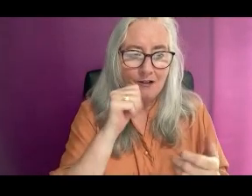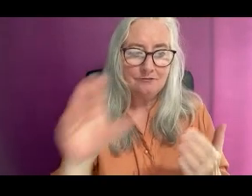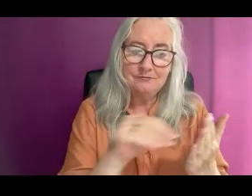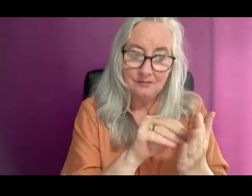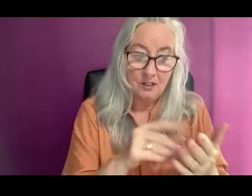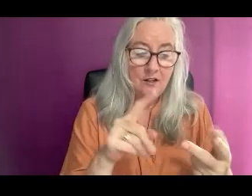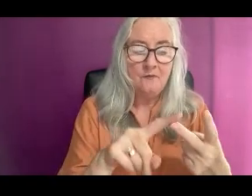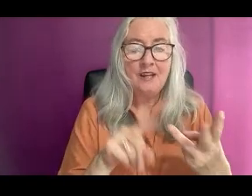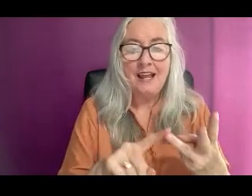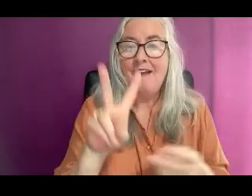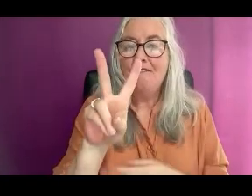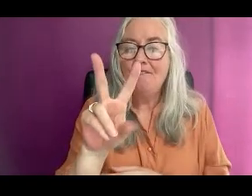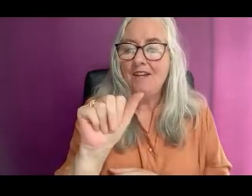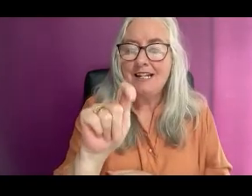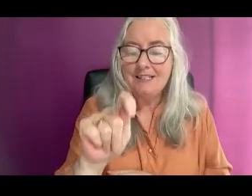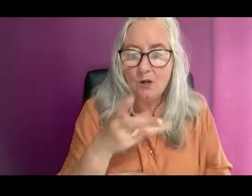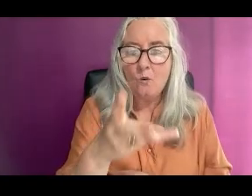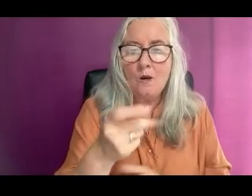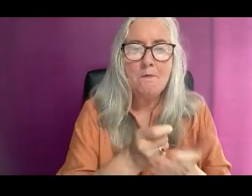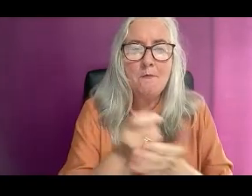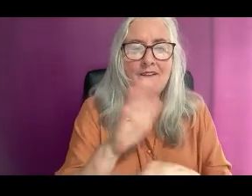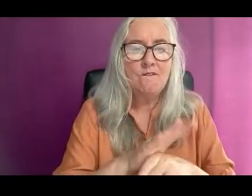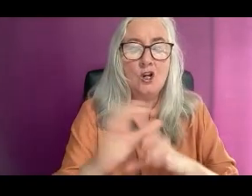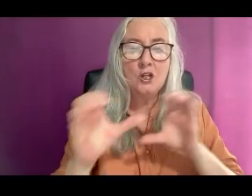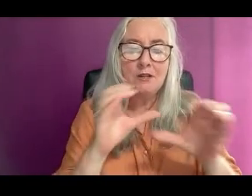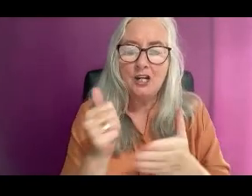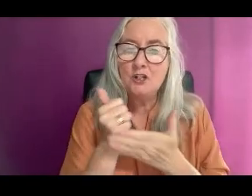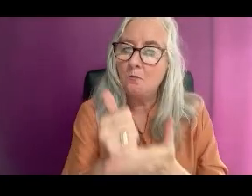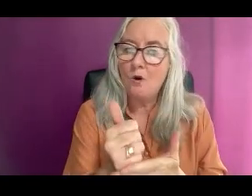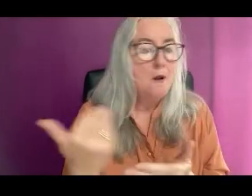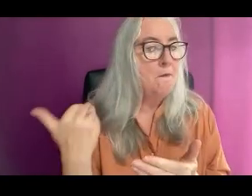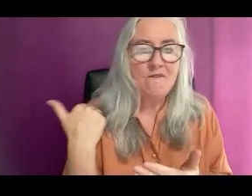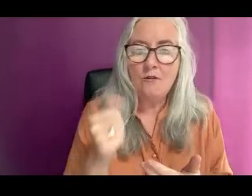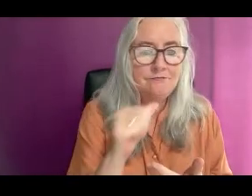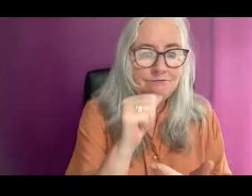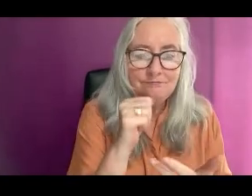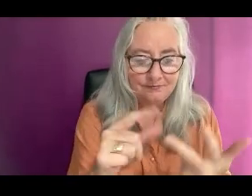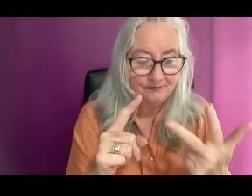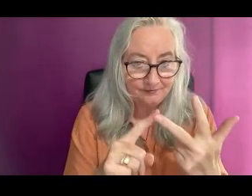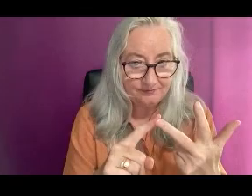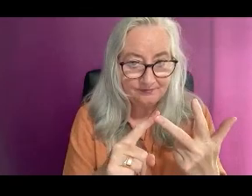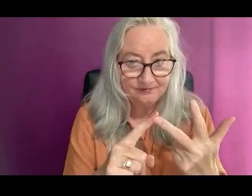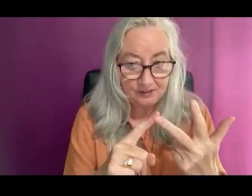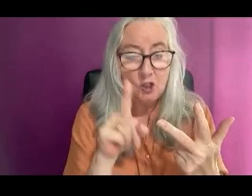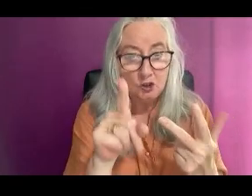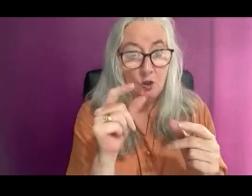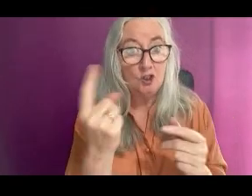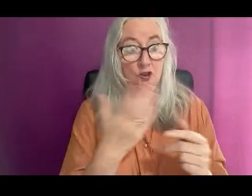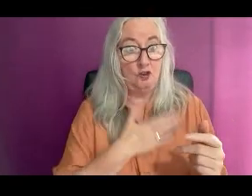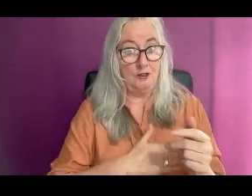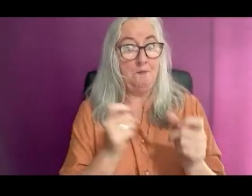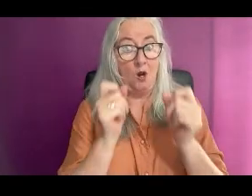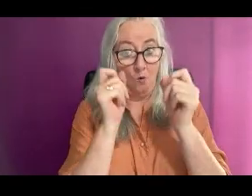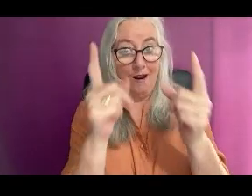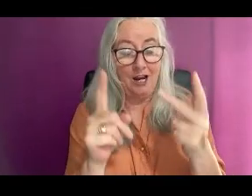VAT will be paid on communication support. That wasn't the case before, but just to be aware that VAT